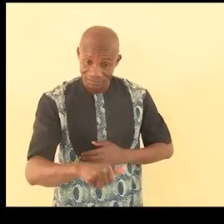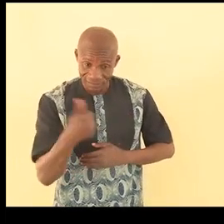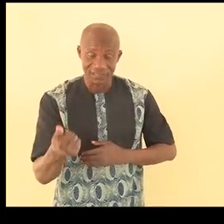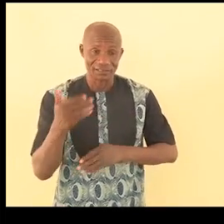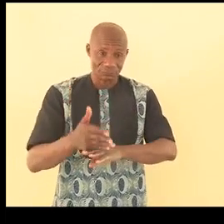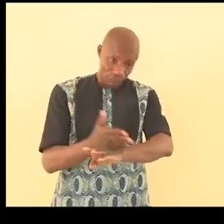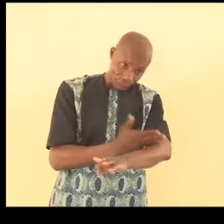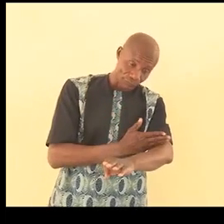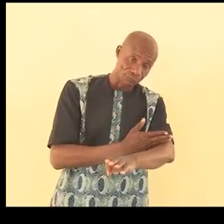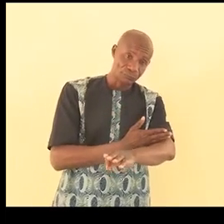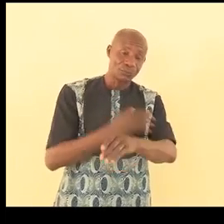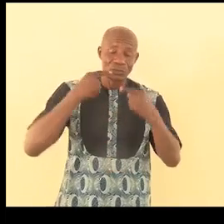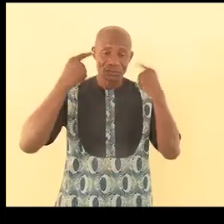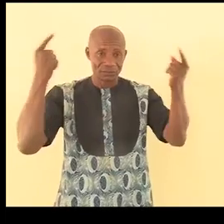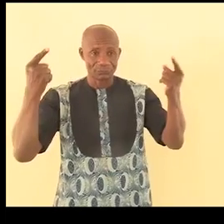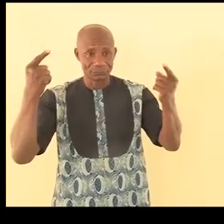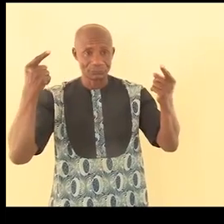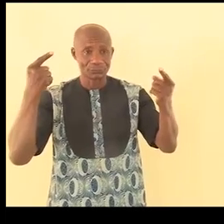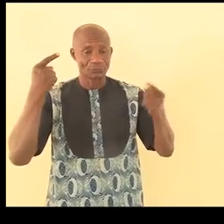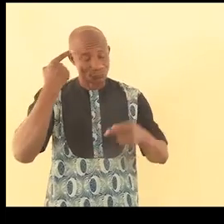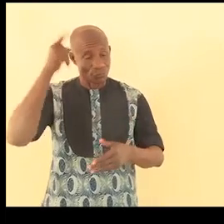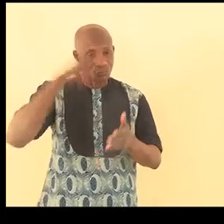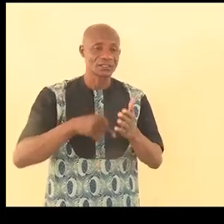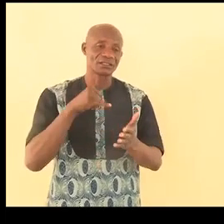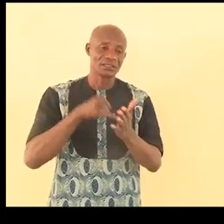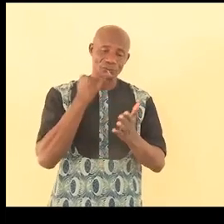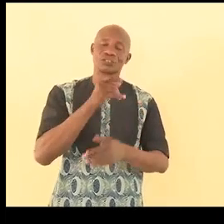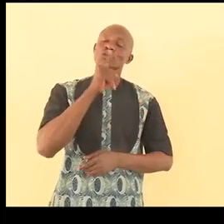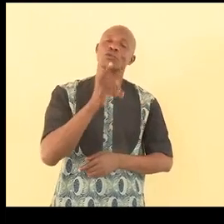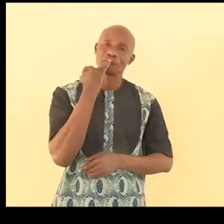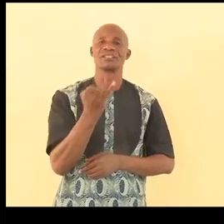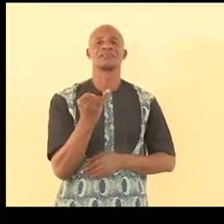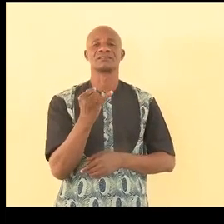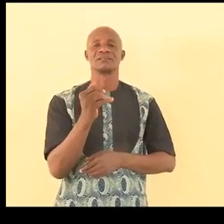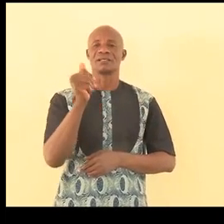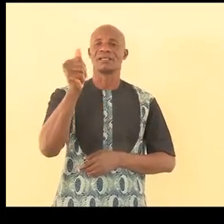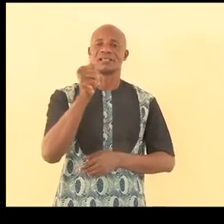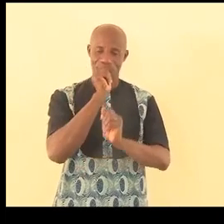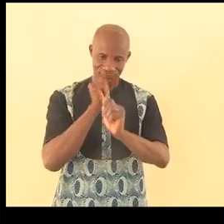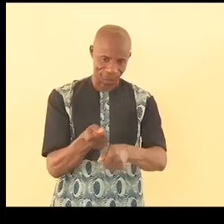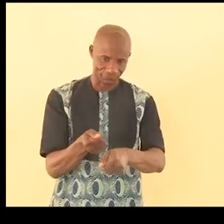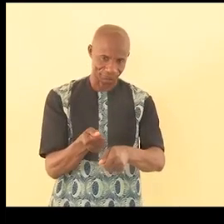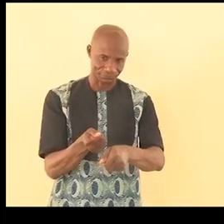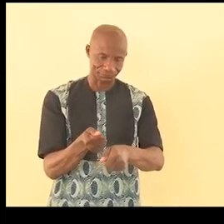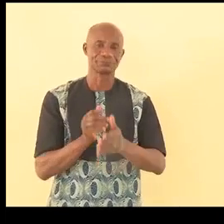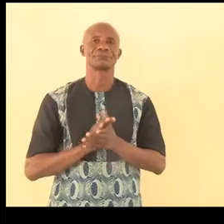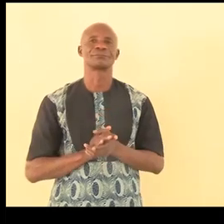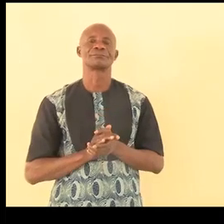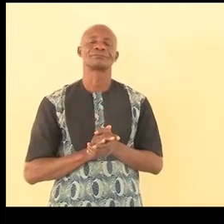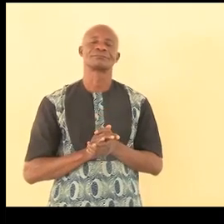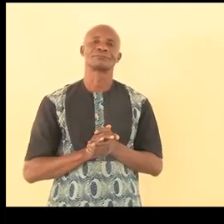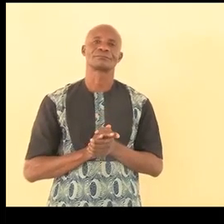progress, provision, or success for what it really is, a gift.